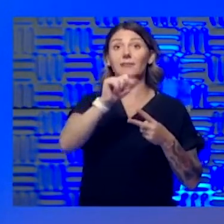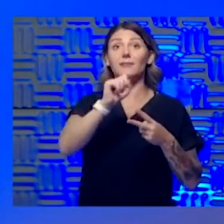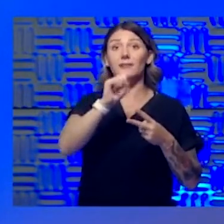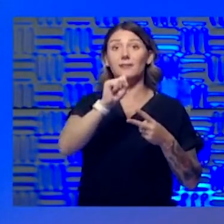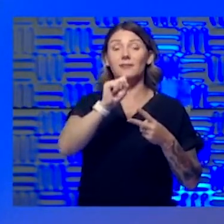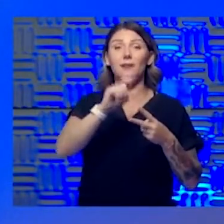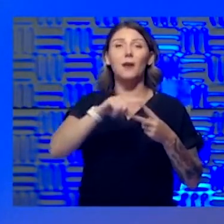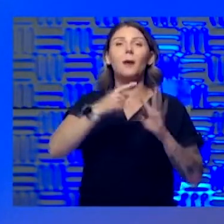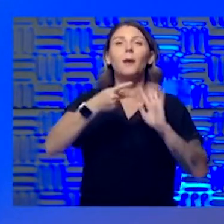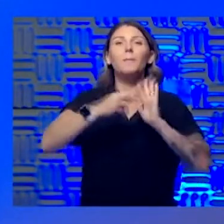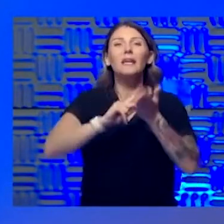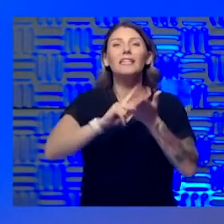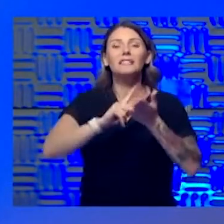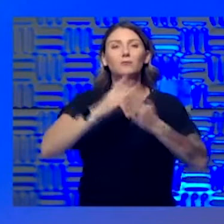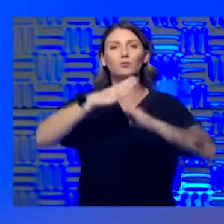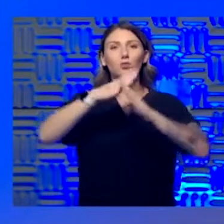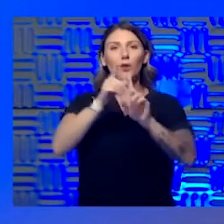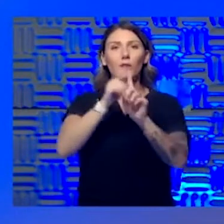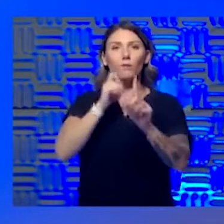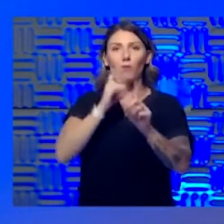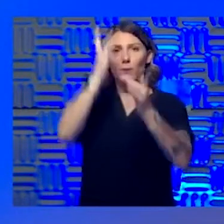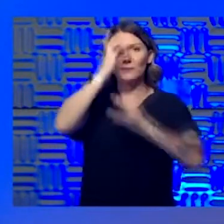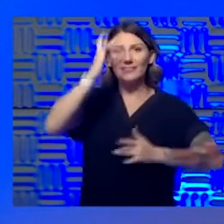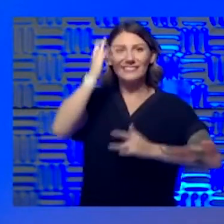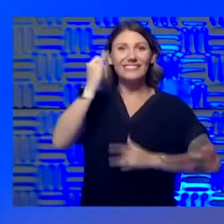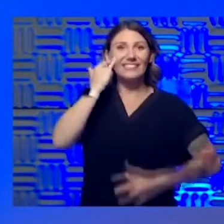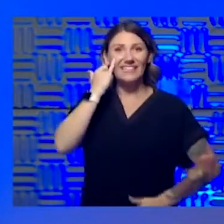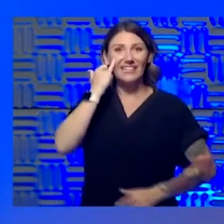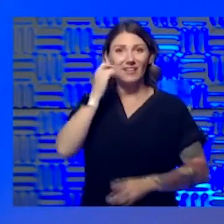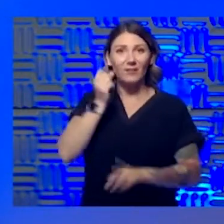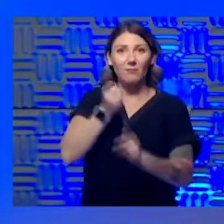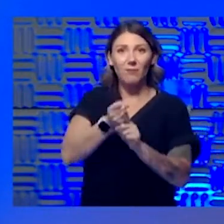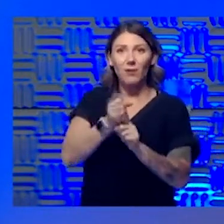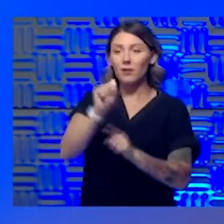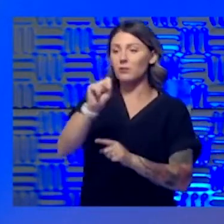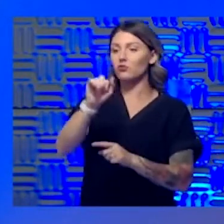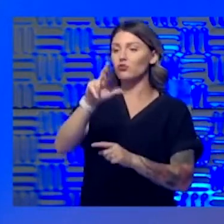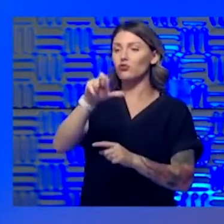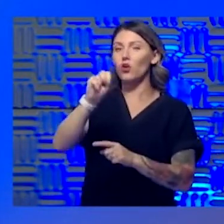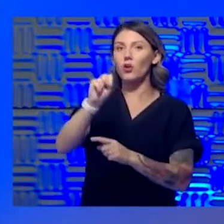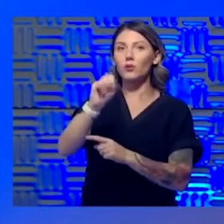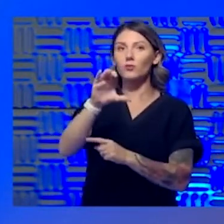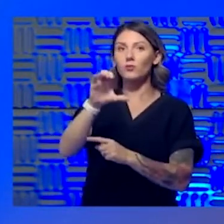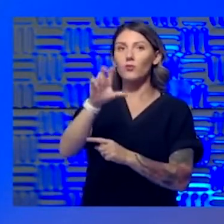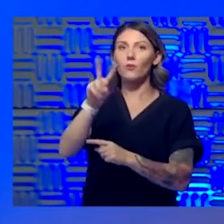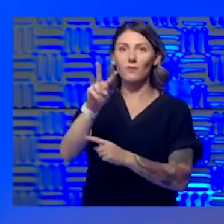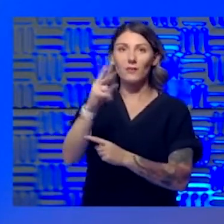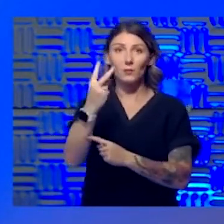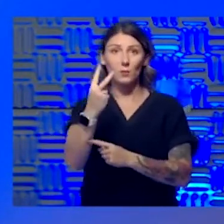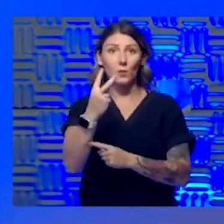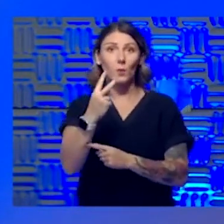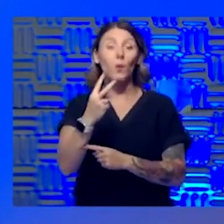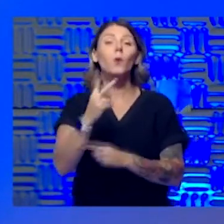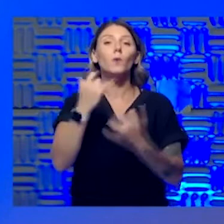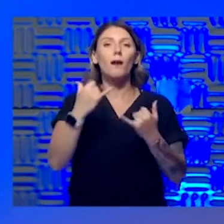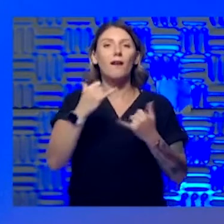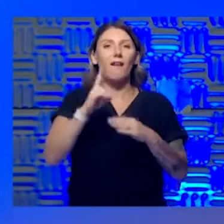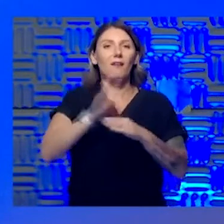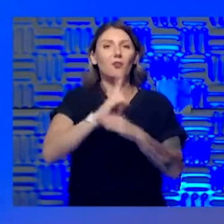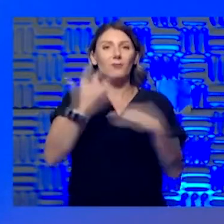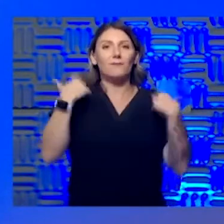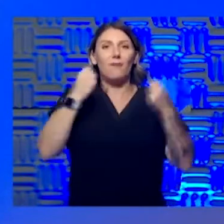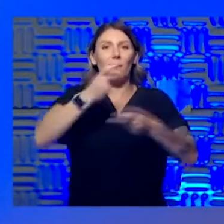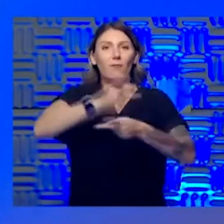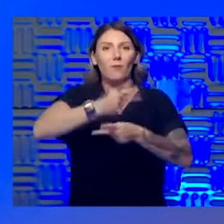getting the disease if you get infected with SARS-CoV-2. That is for healthcare workers because it seems like they